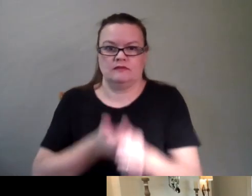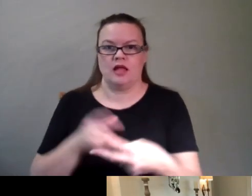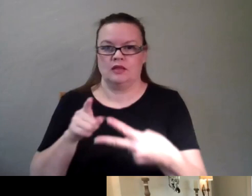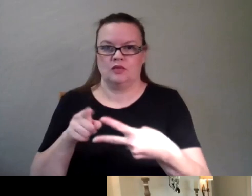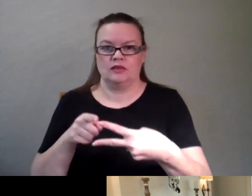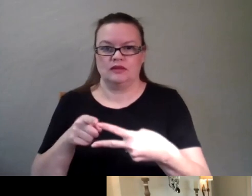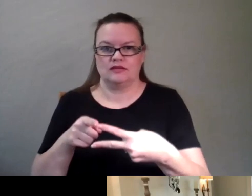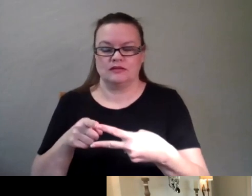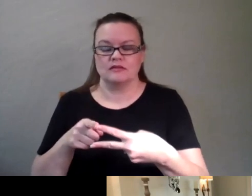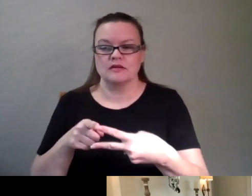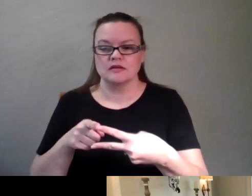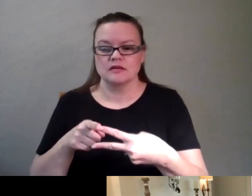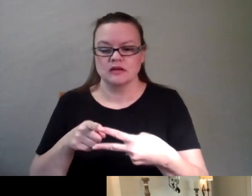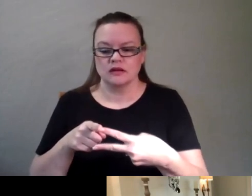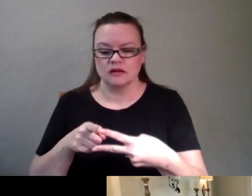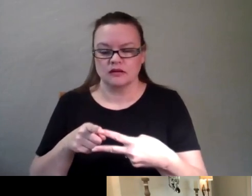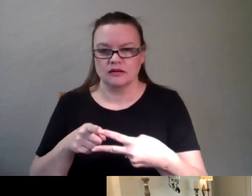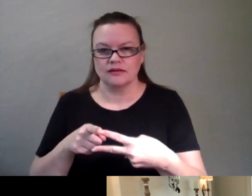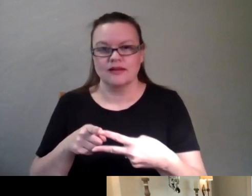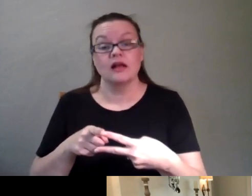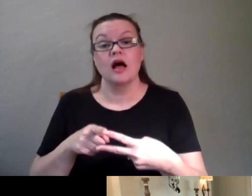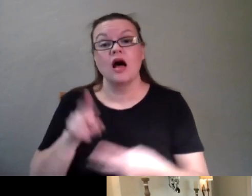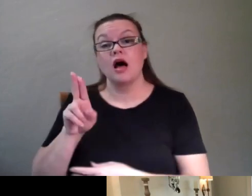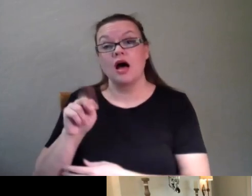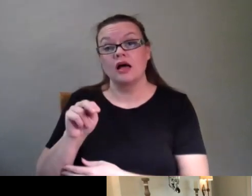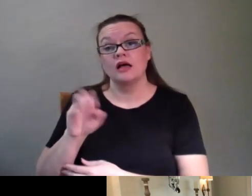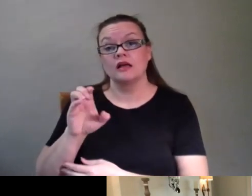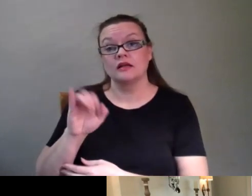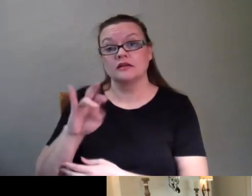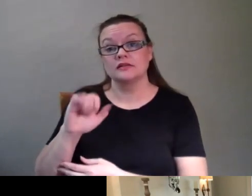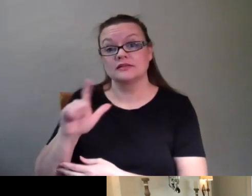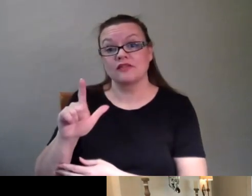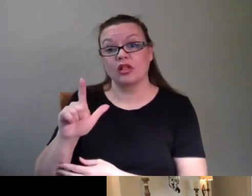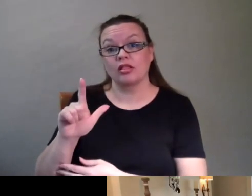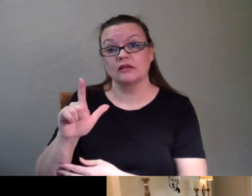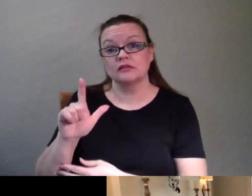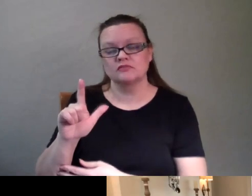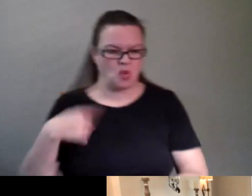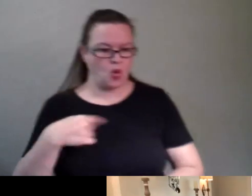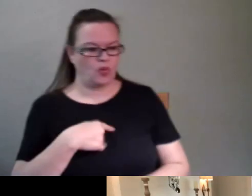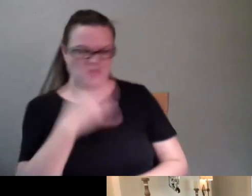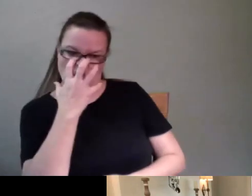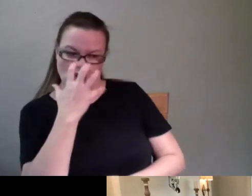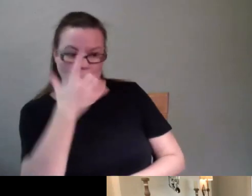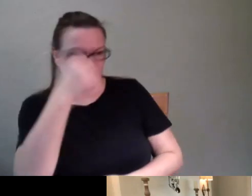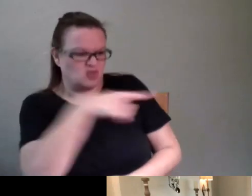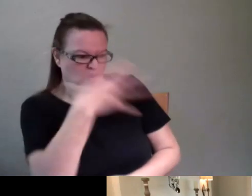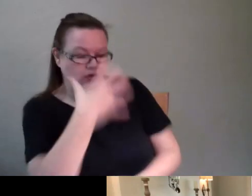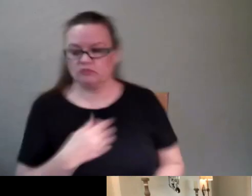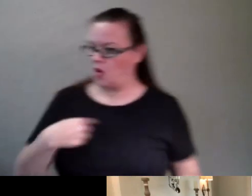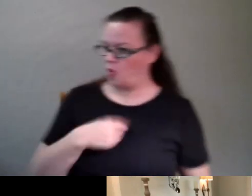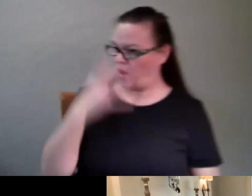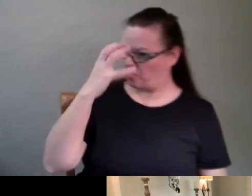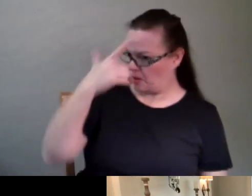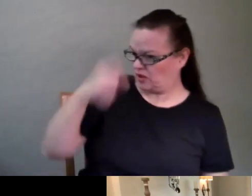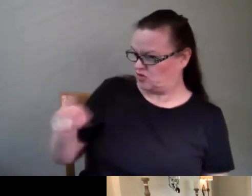they justify being uncivil because they say the other side is being that way. And so it becomes